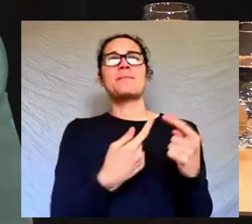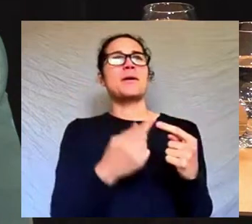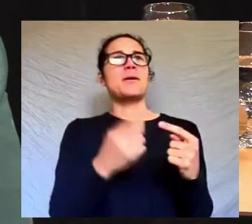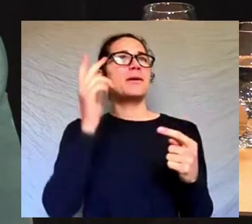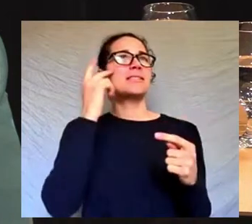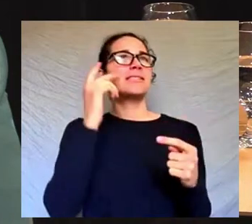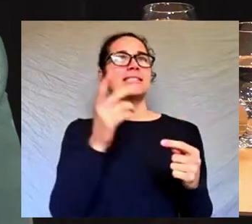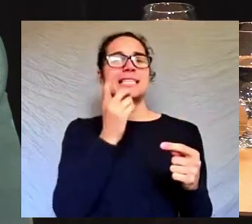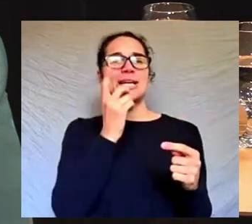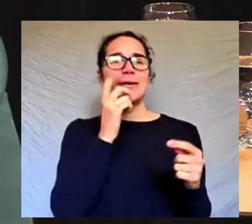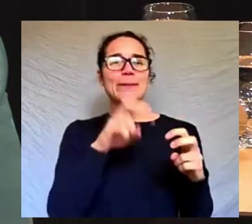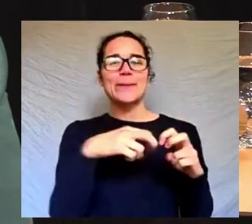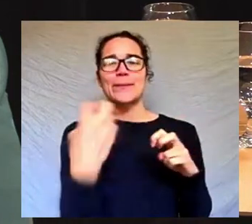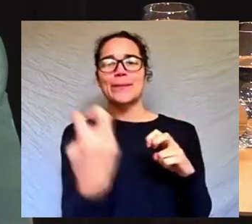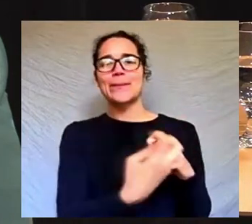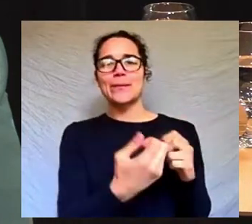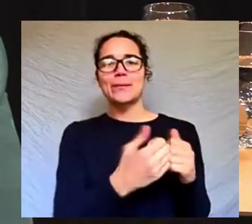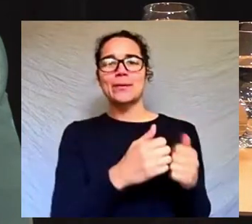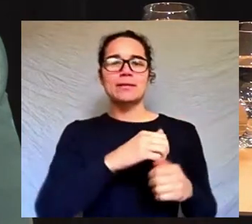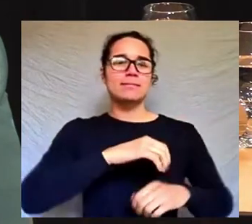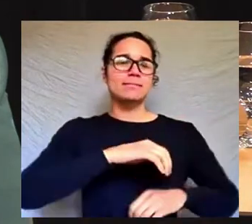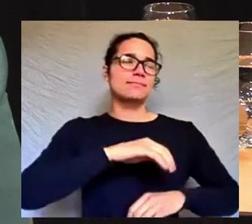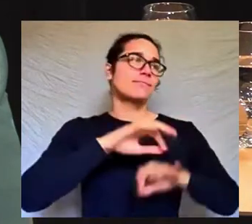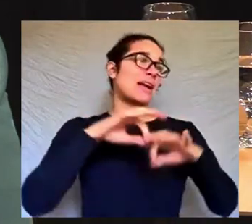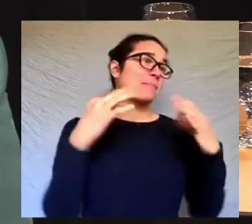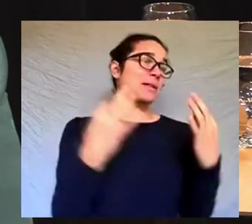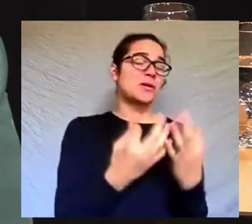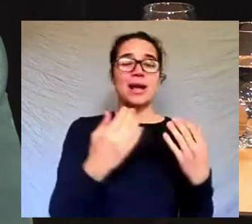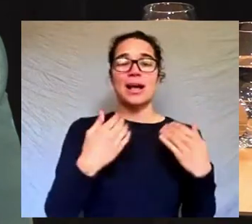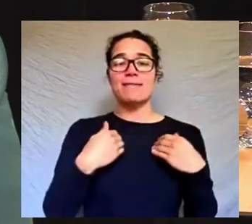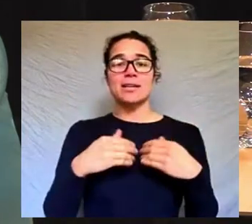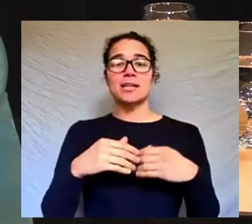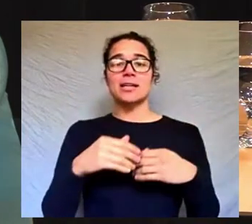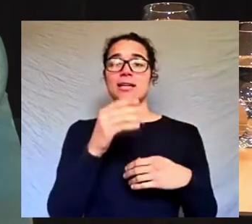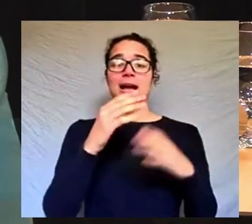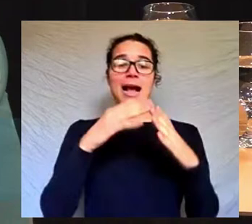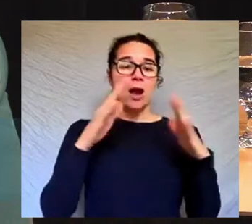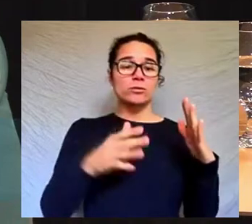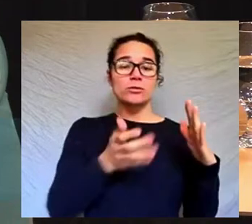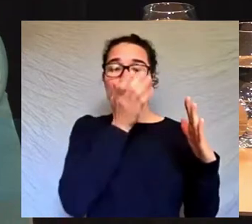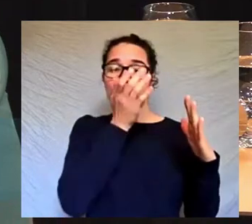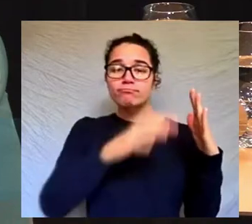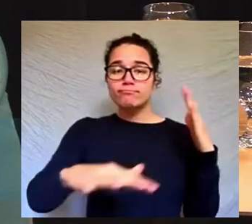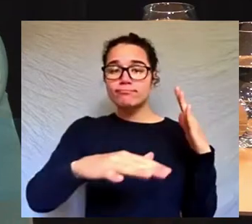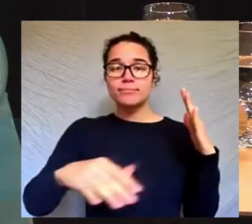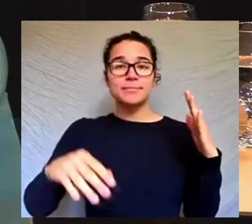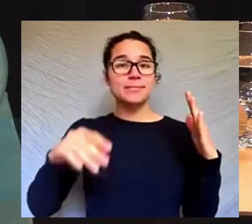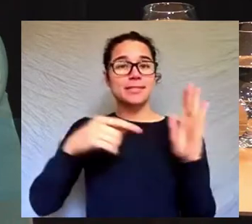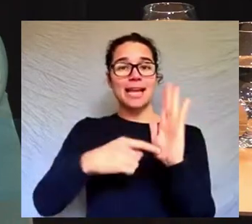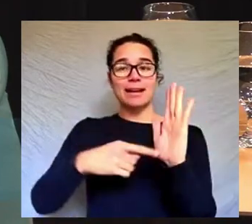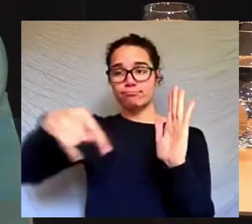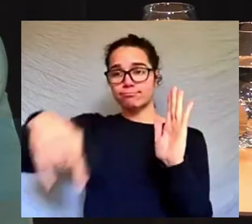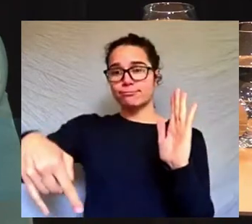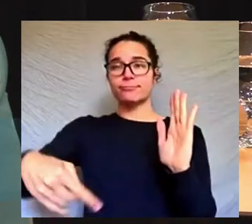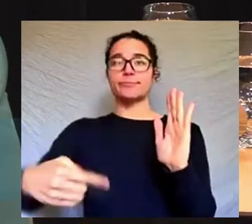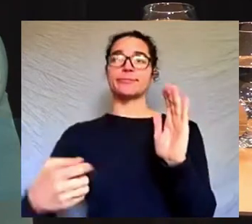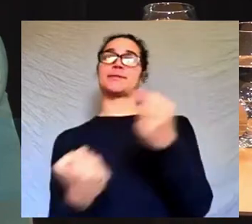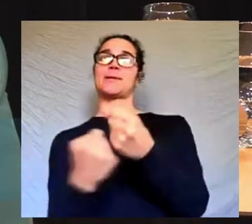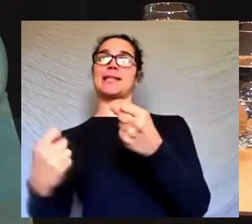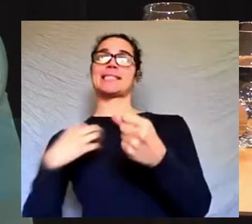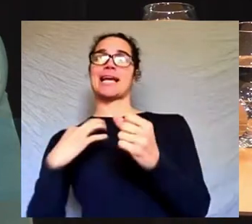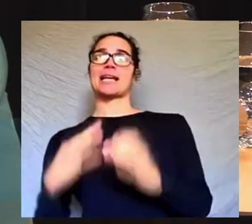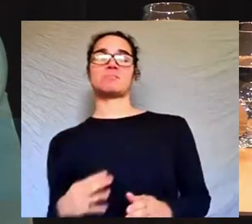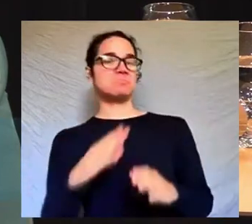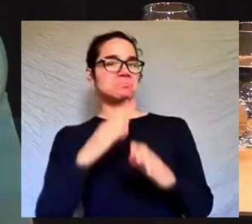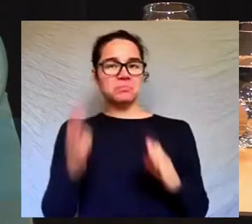a candidate, but my parents were very invested, very civic-minded. So when I was a child,